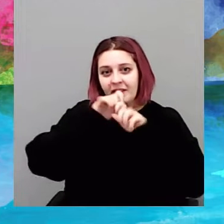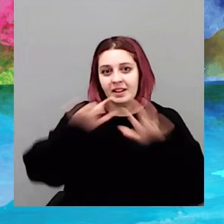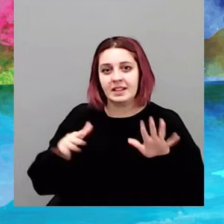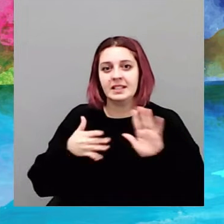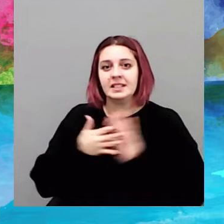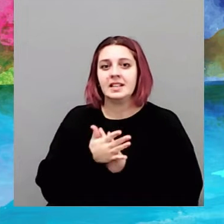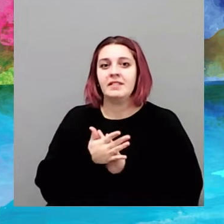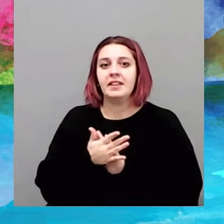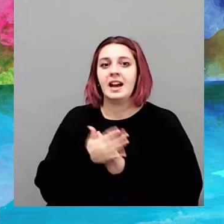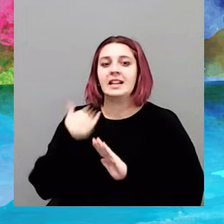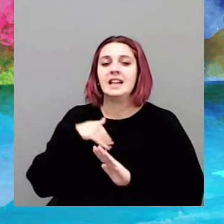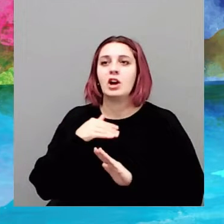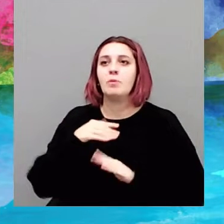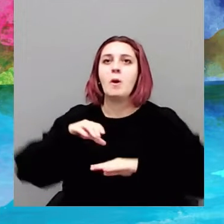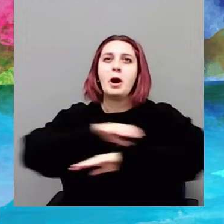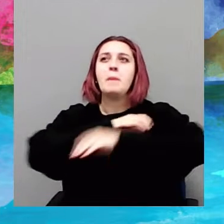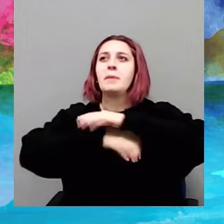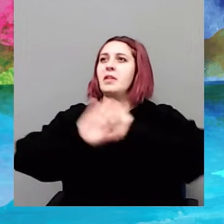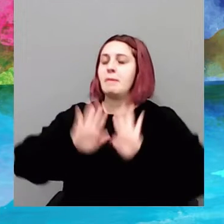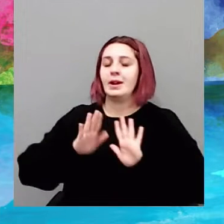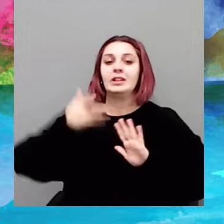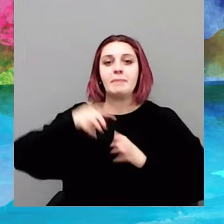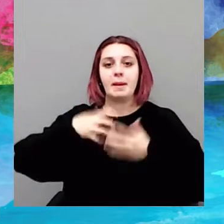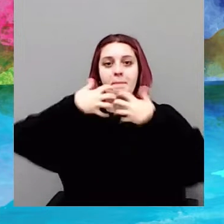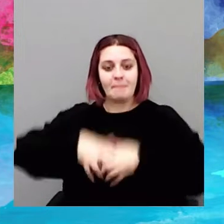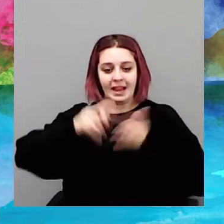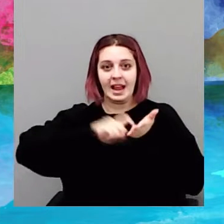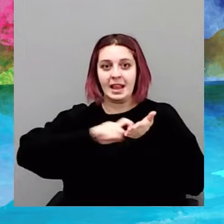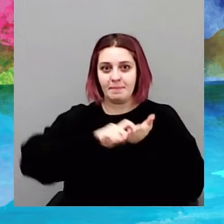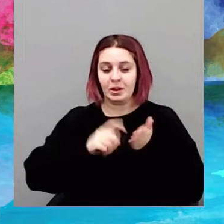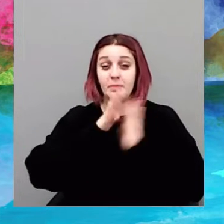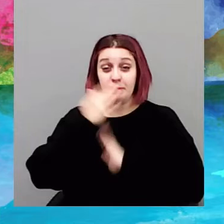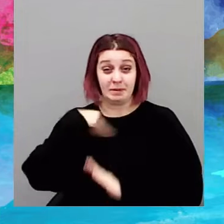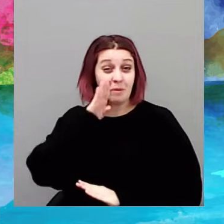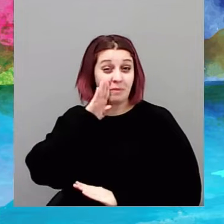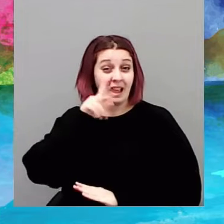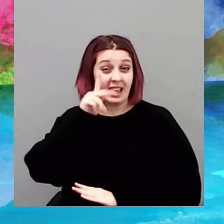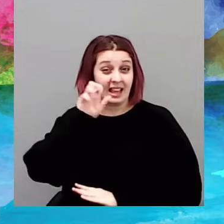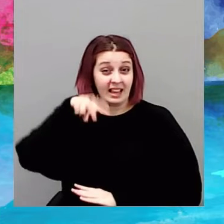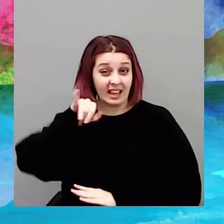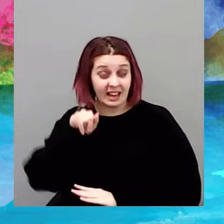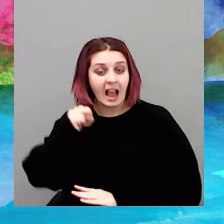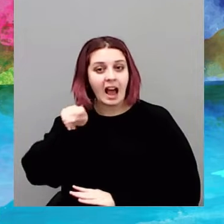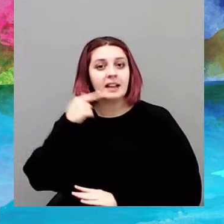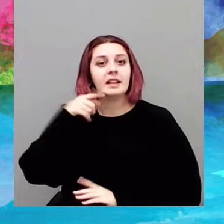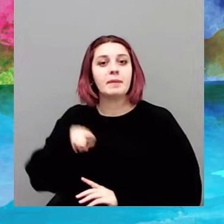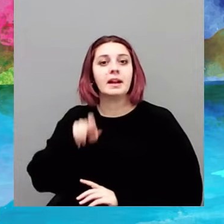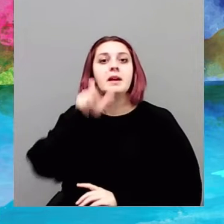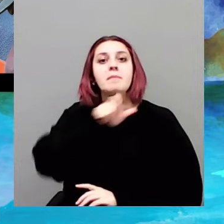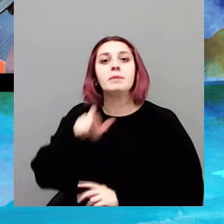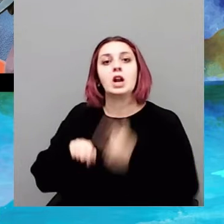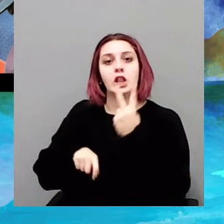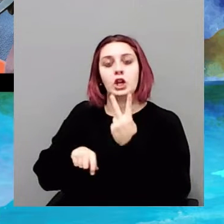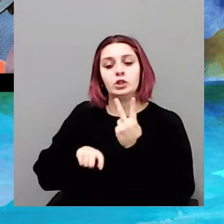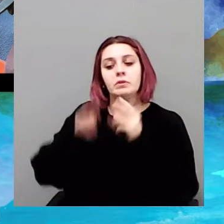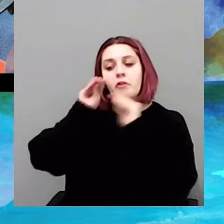to promote the social value of technology. So we not only deliver arms, now we're delivering 3D printers.